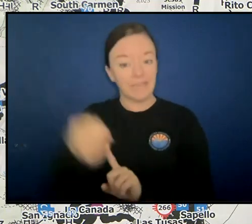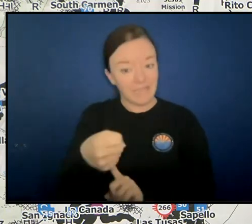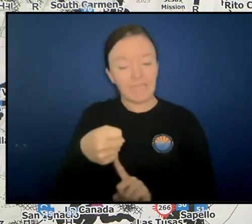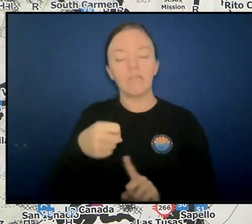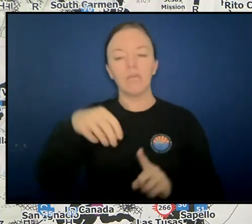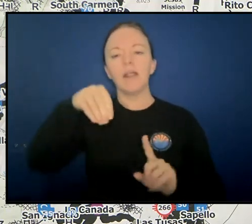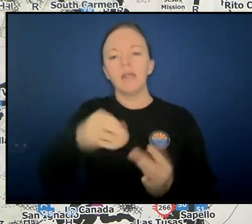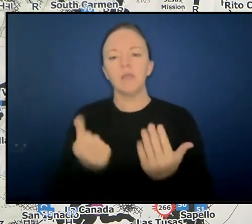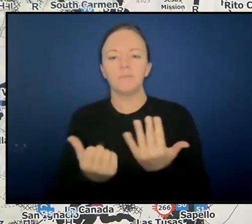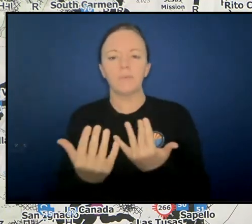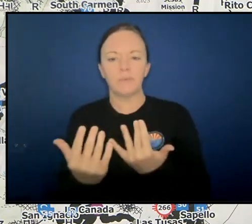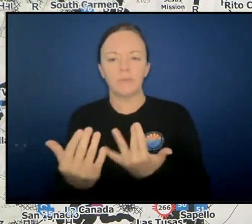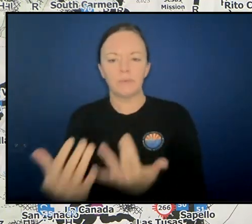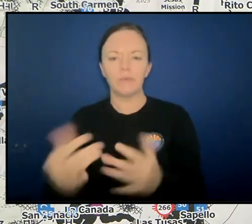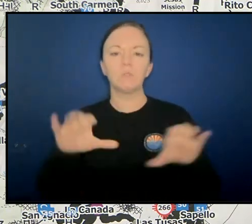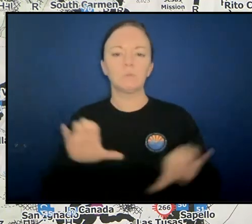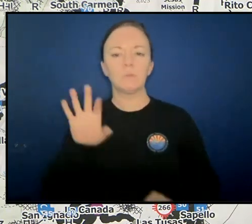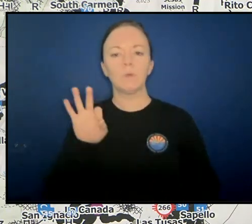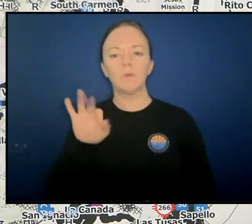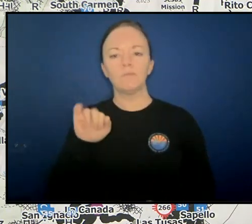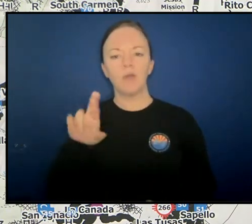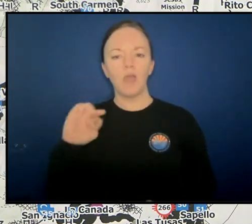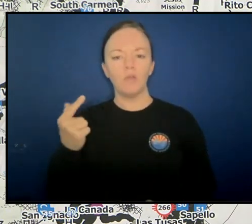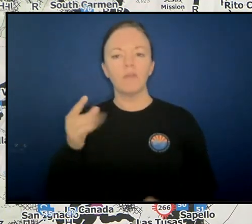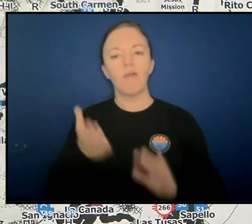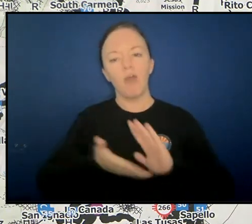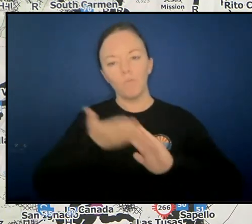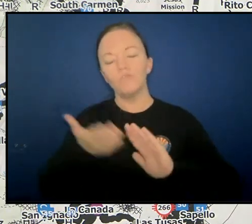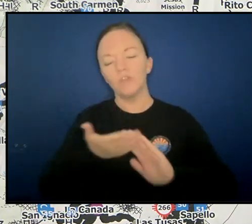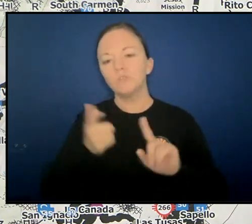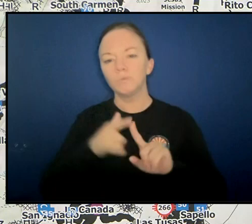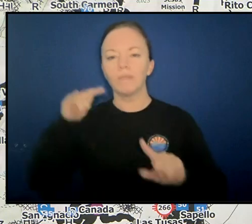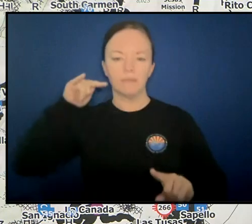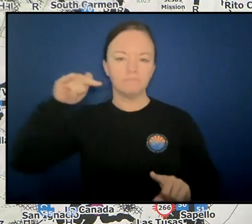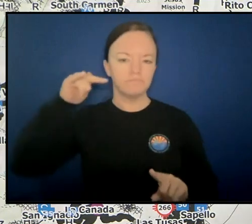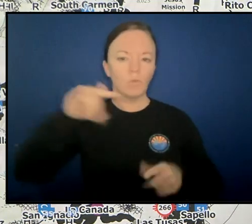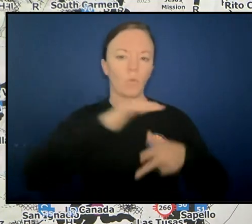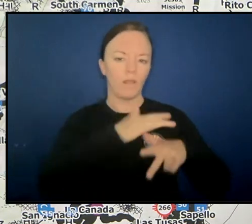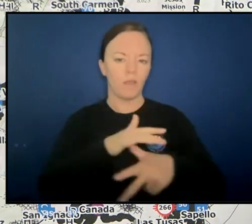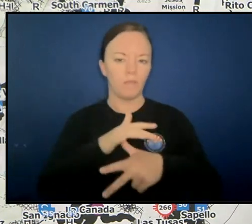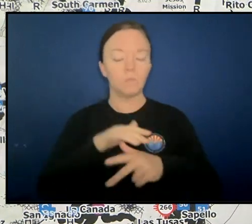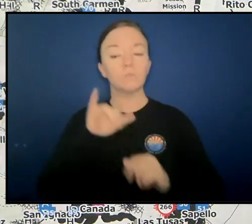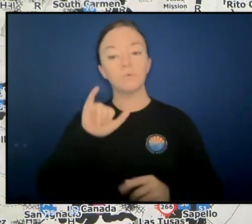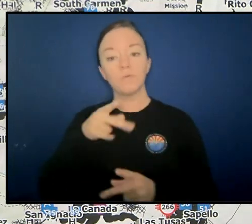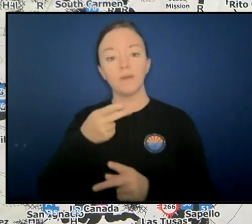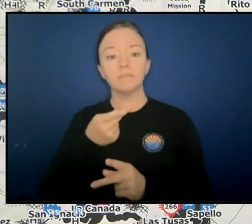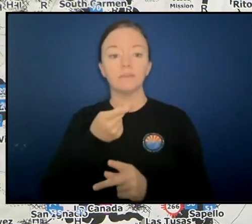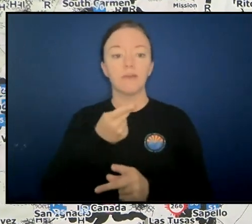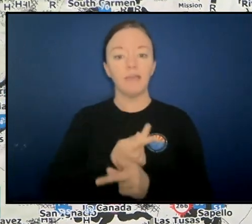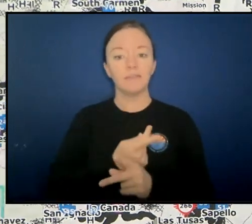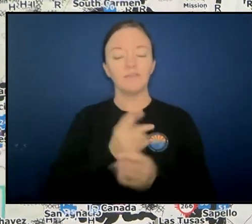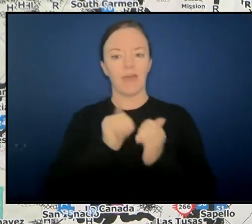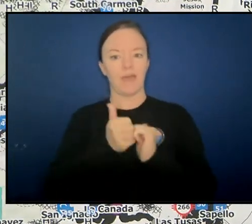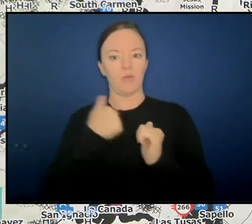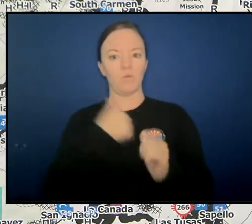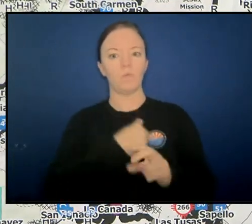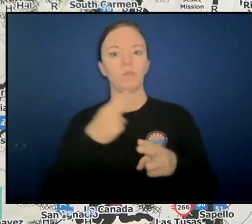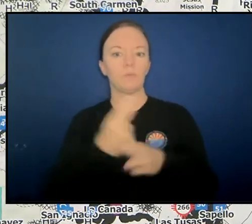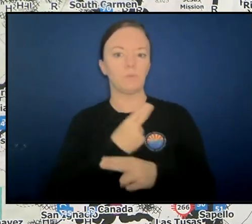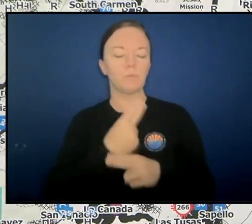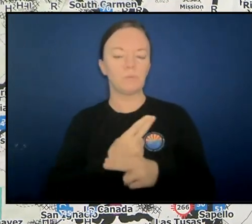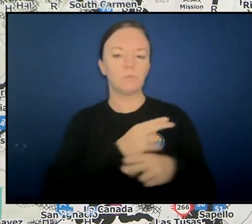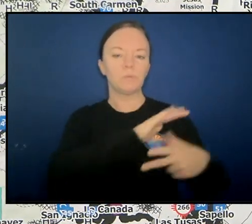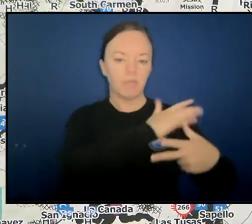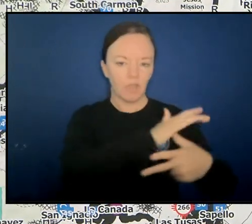timely fashion, or maybe an area where we can't get people into. So those are kind of the applications that we use the aircraft